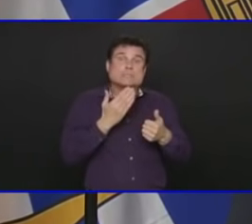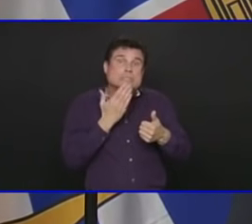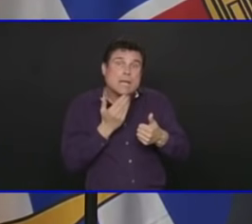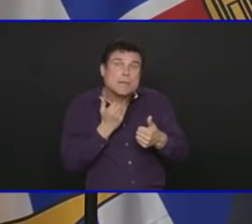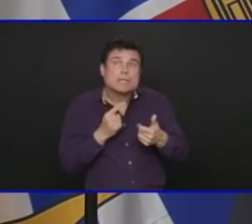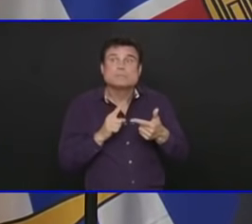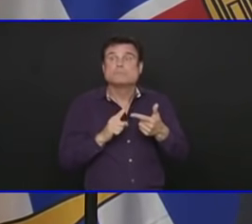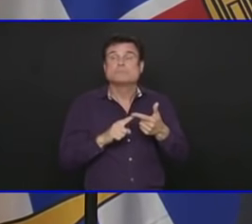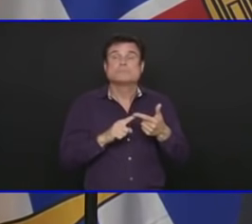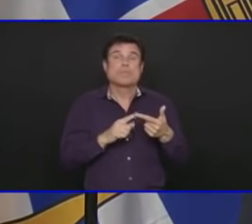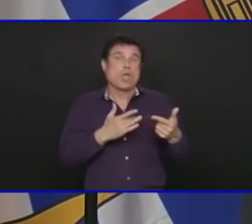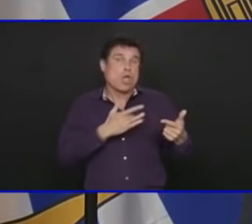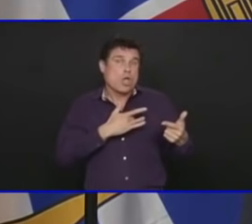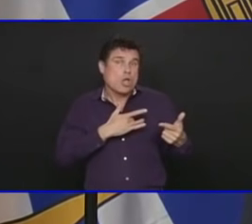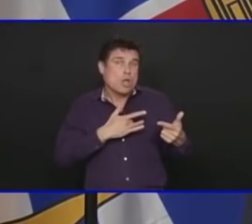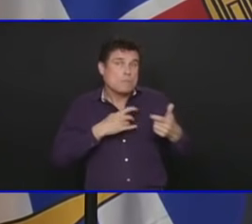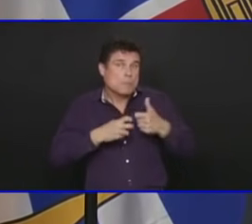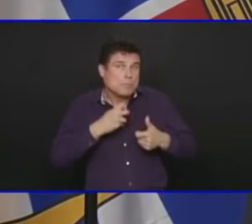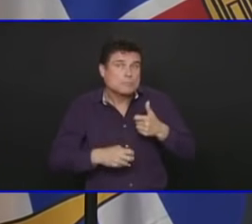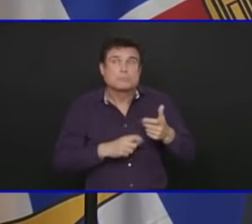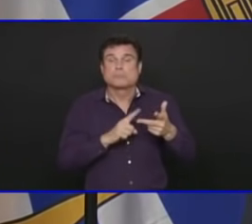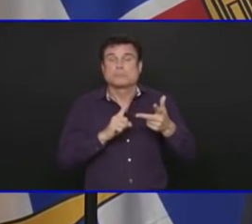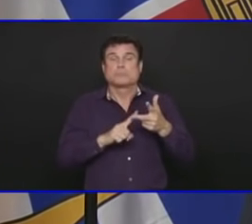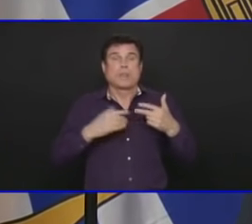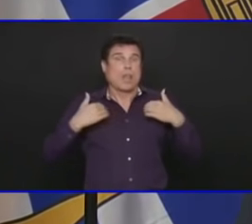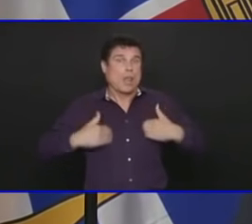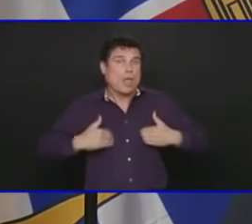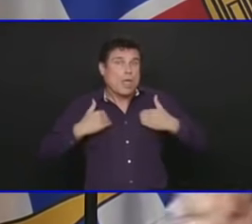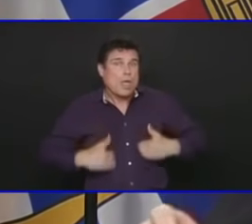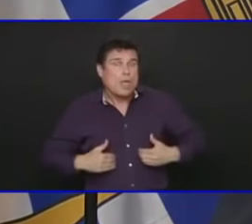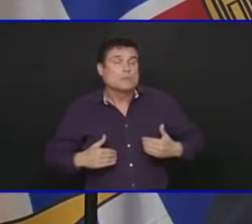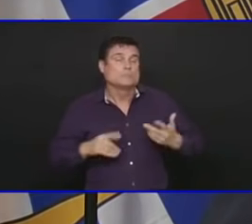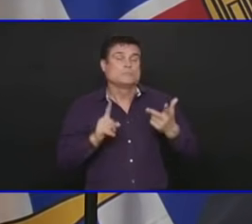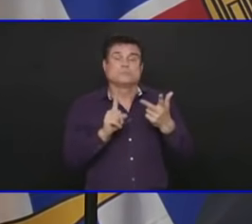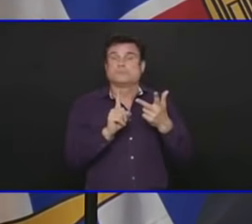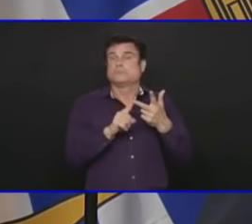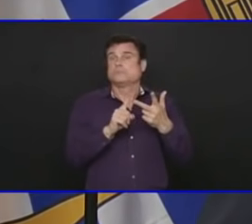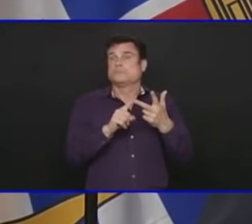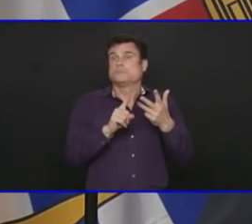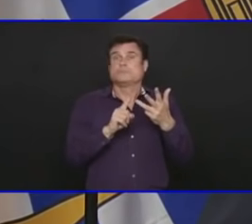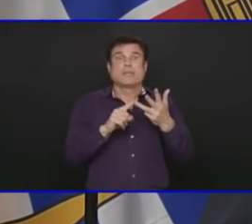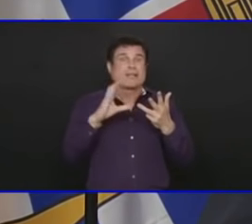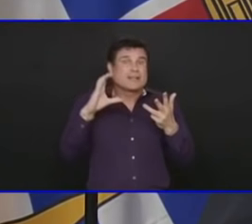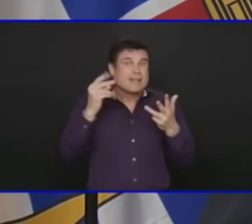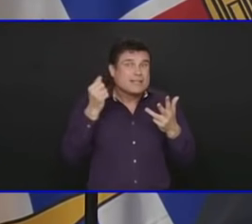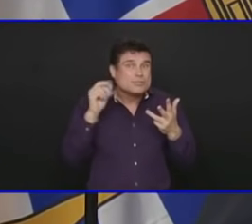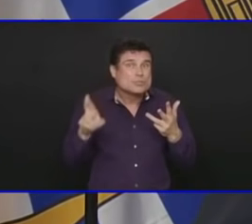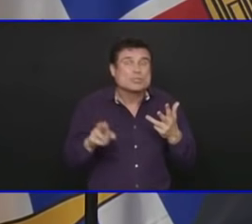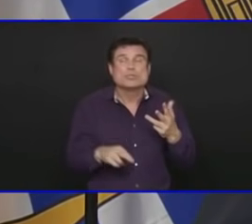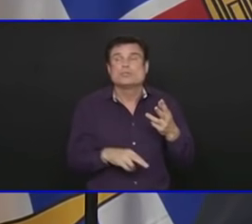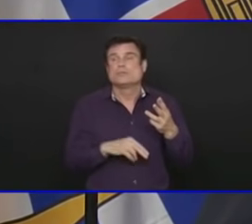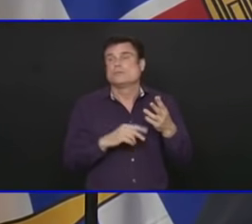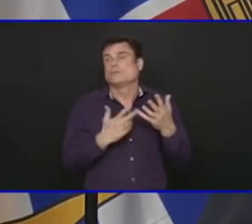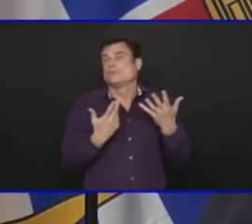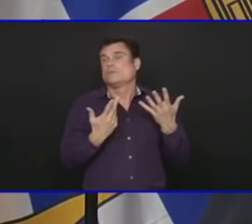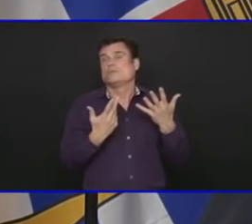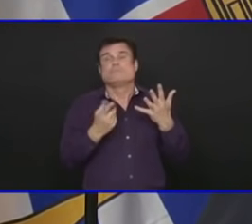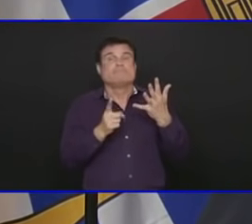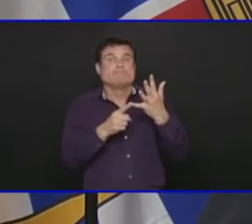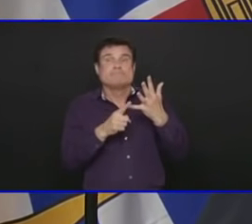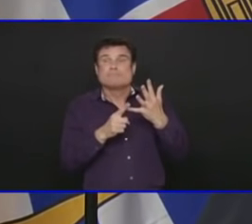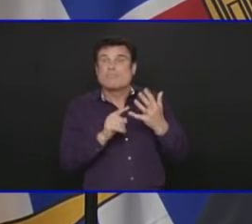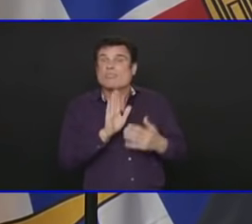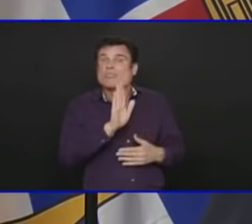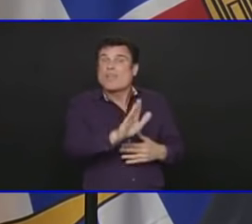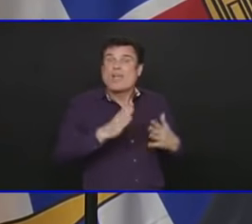immunosuppressed. So those are the main ones that we've been looking at. And as to why men are more